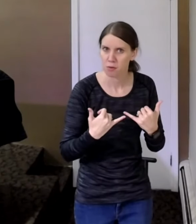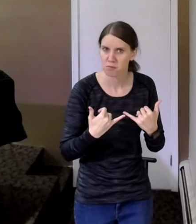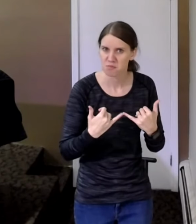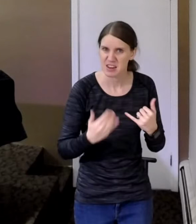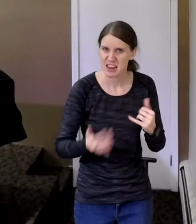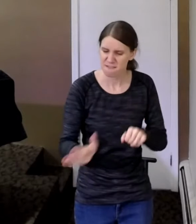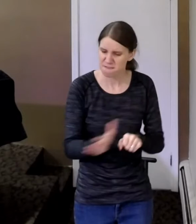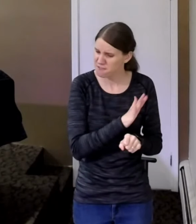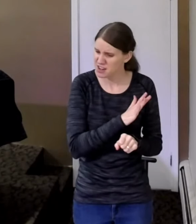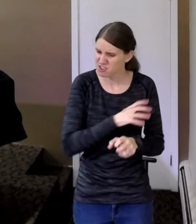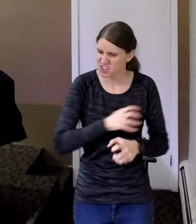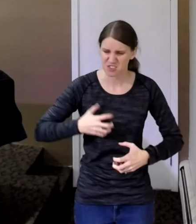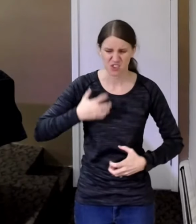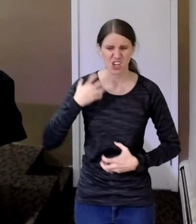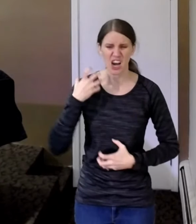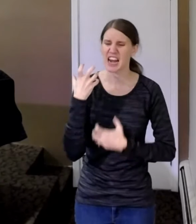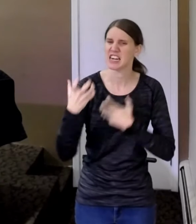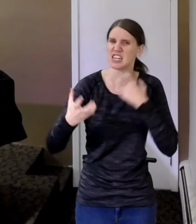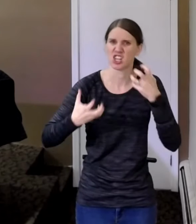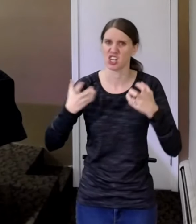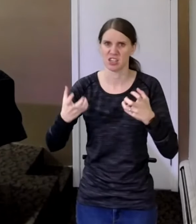filled with rage.